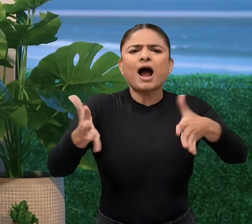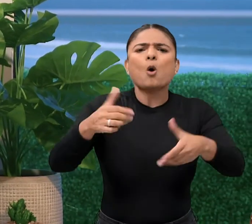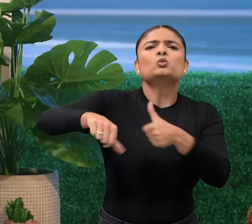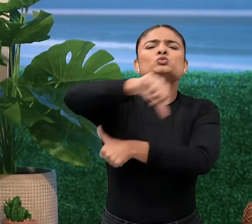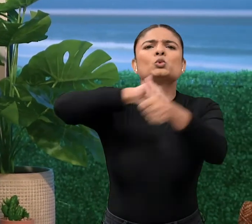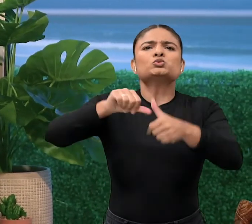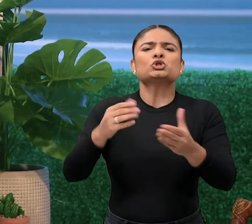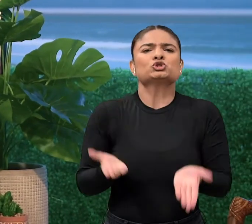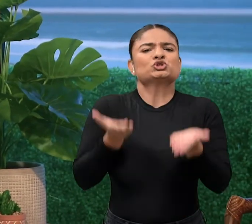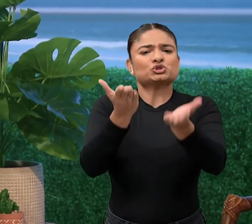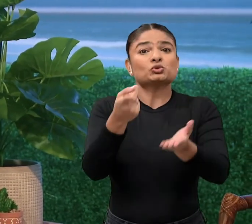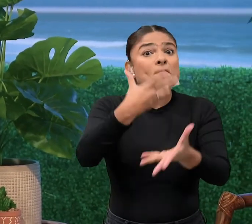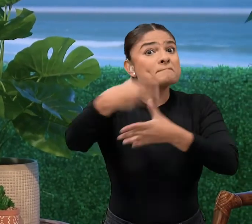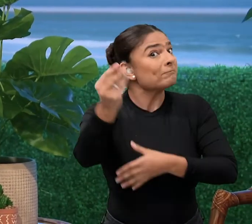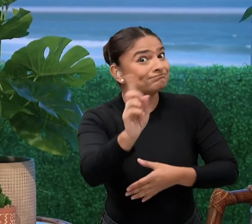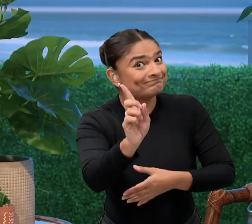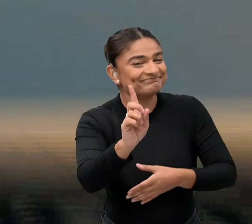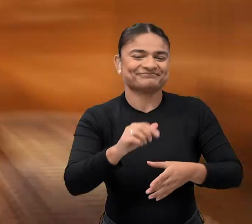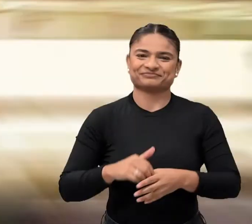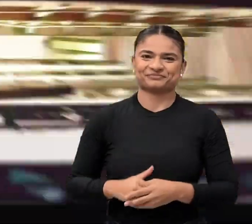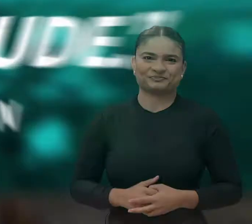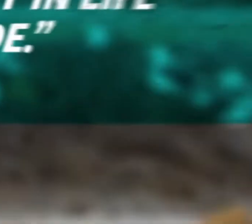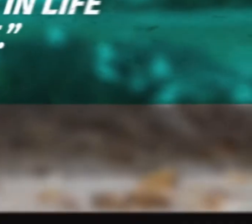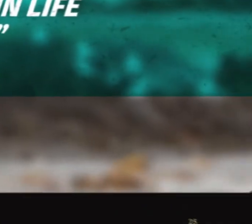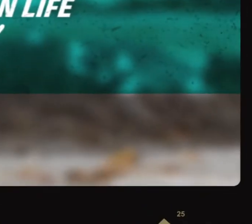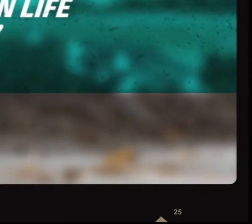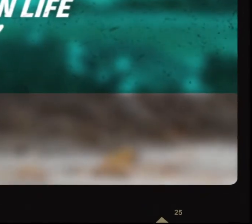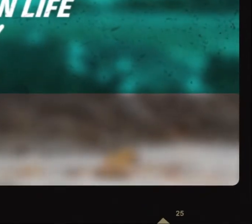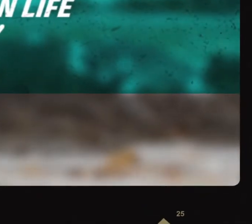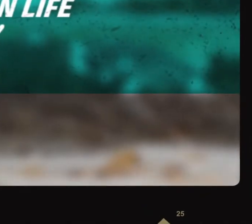into social security systems. Don't go anywhere.